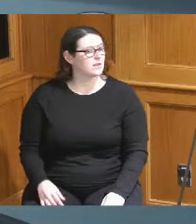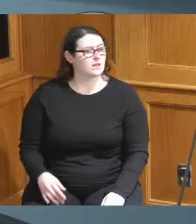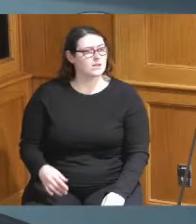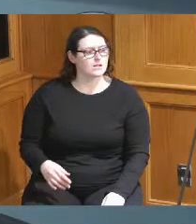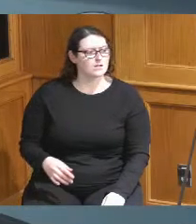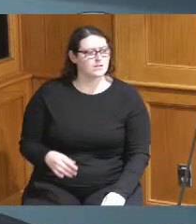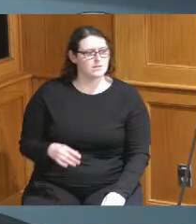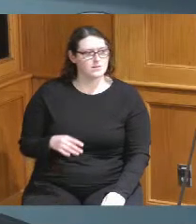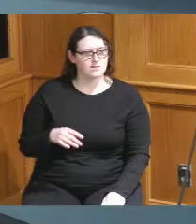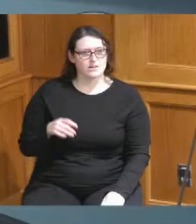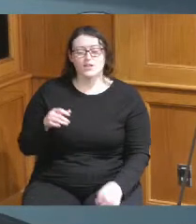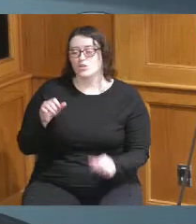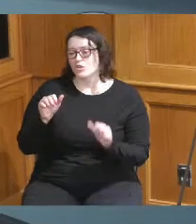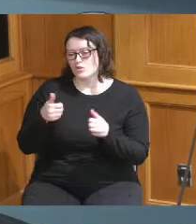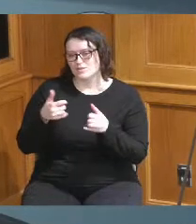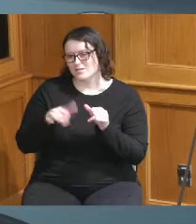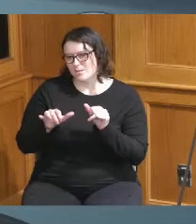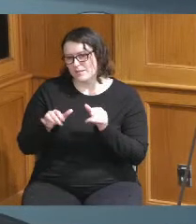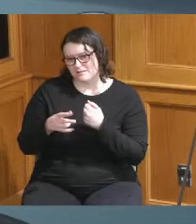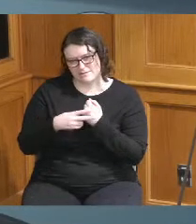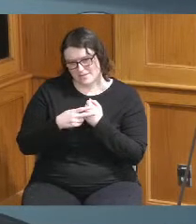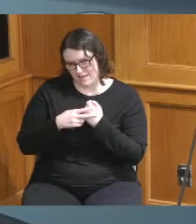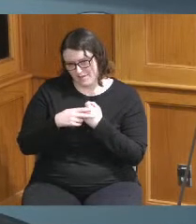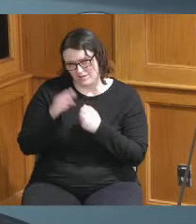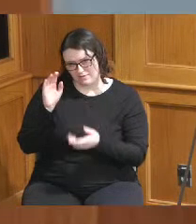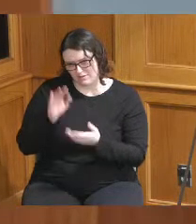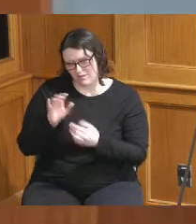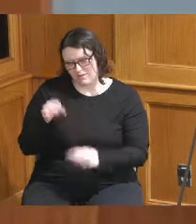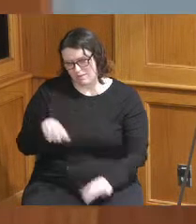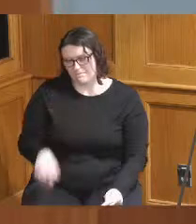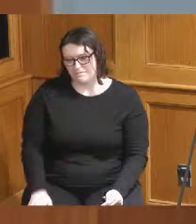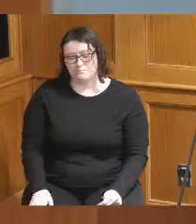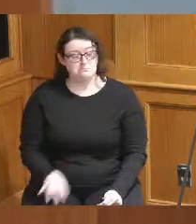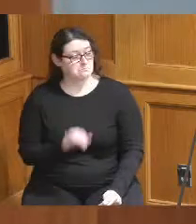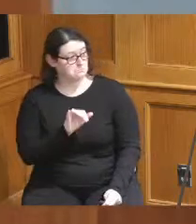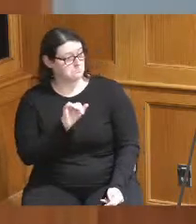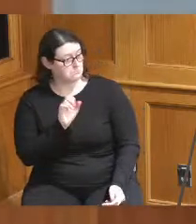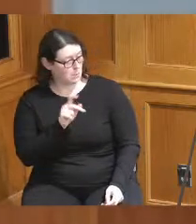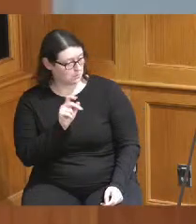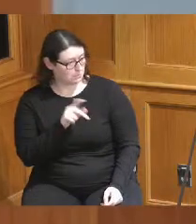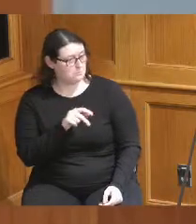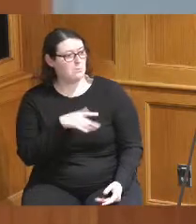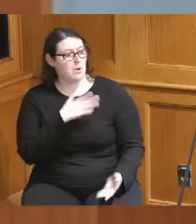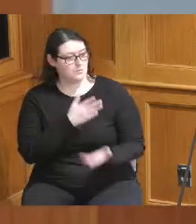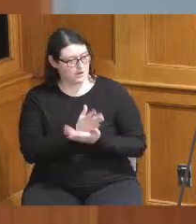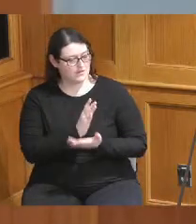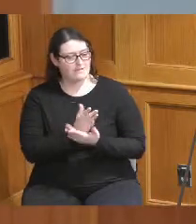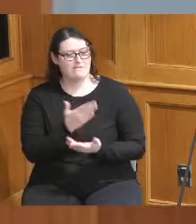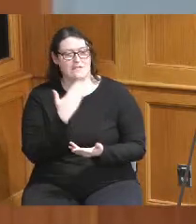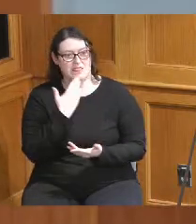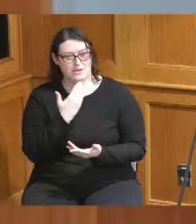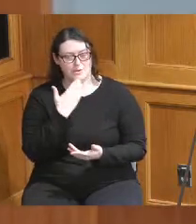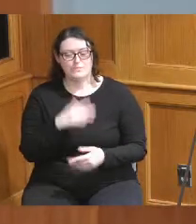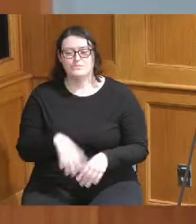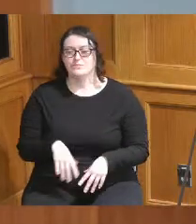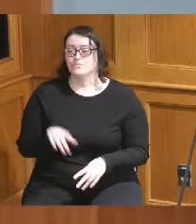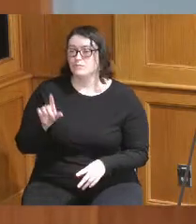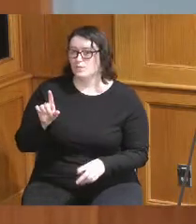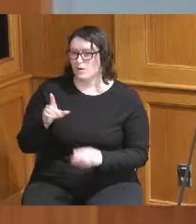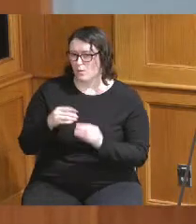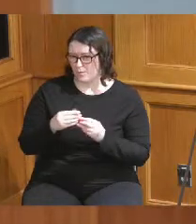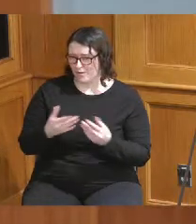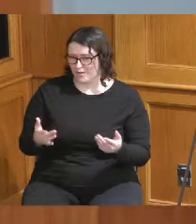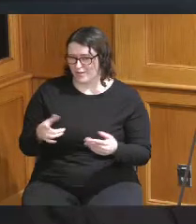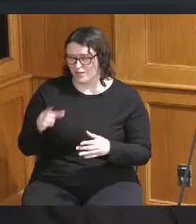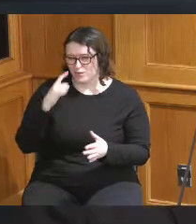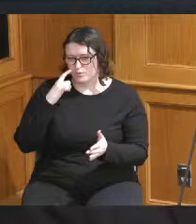gonna. there could still be a savings and fund that. So. Oh, great. That's great. All right, thank you. One other thing, you